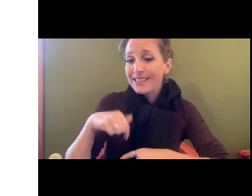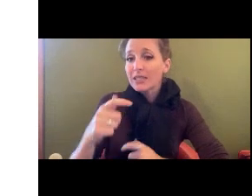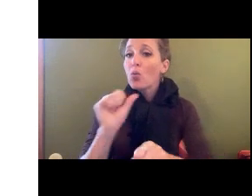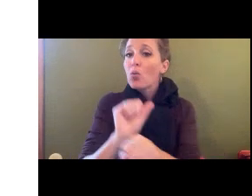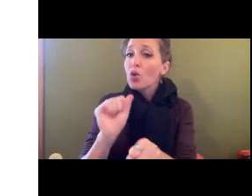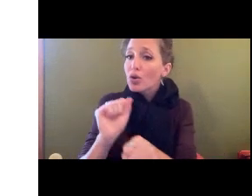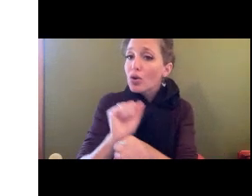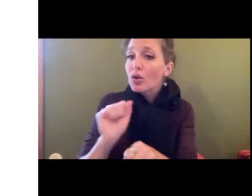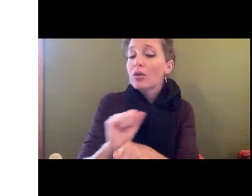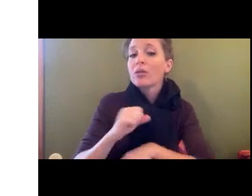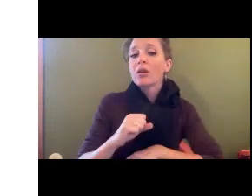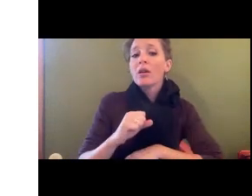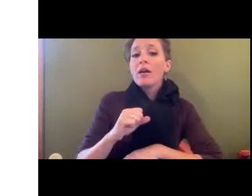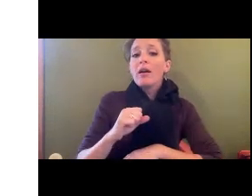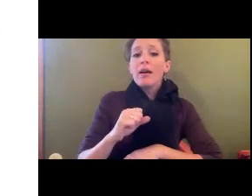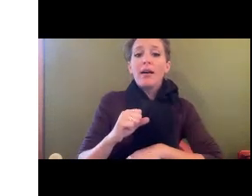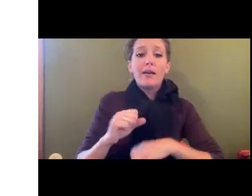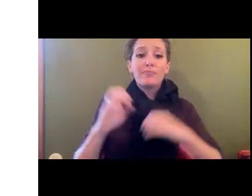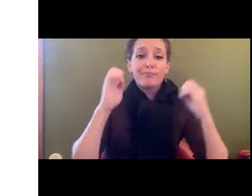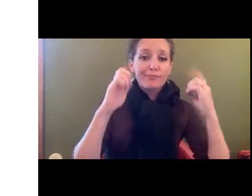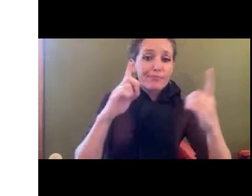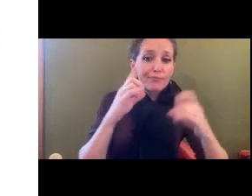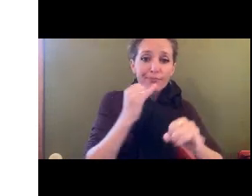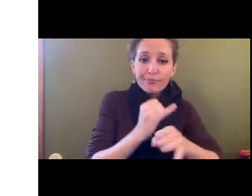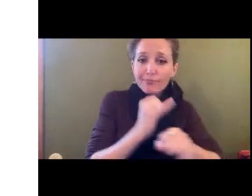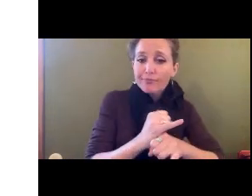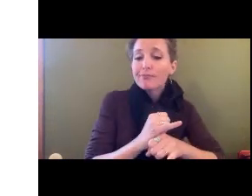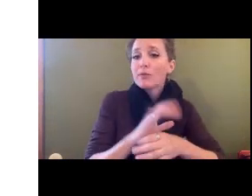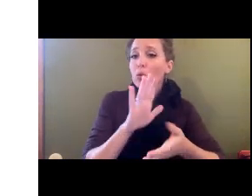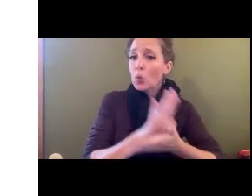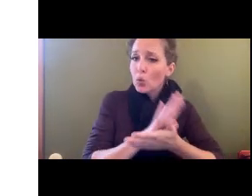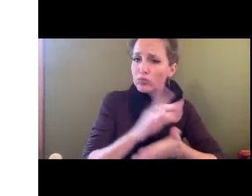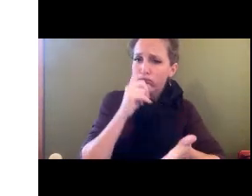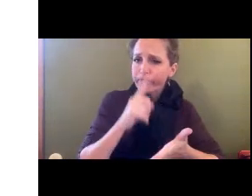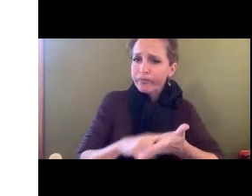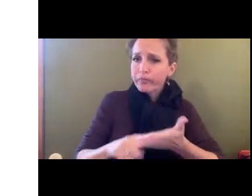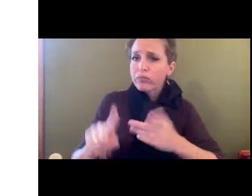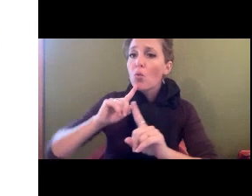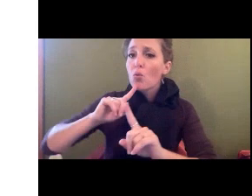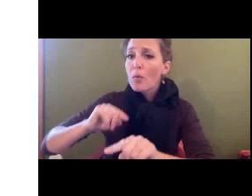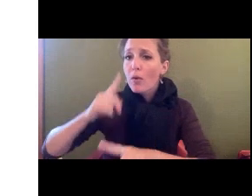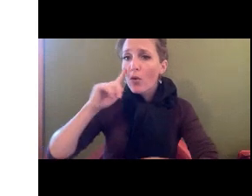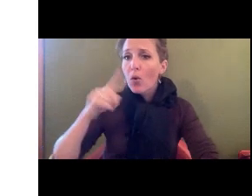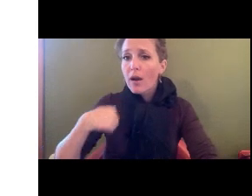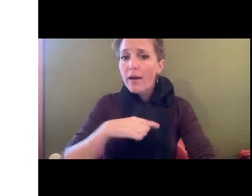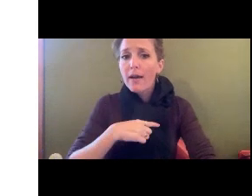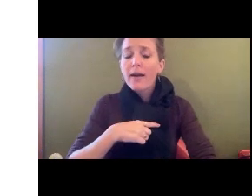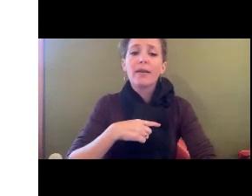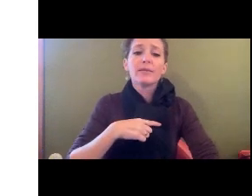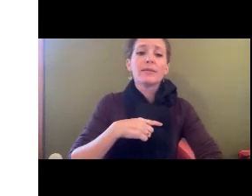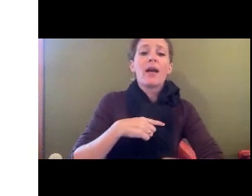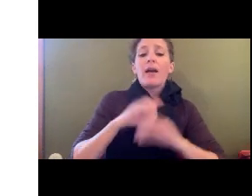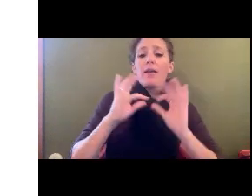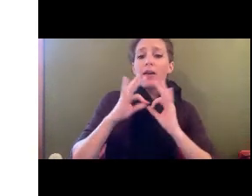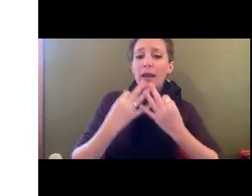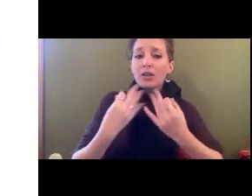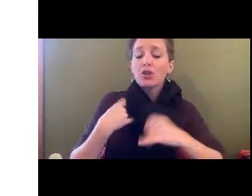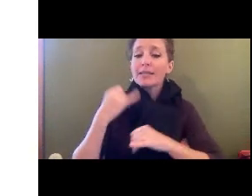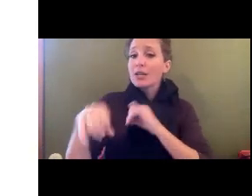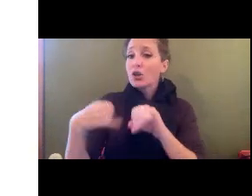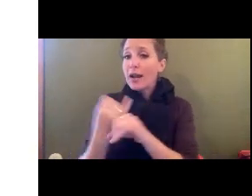academic institutions. We have schools that are doing research and reporting for us, foundations, international organizations, and